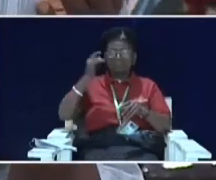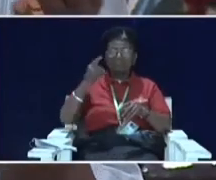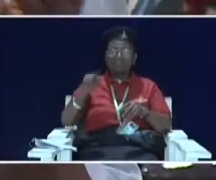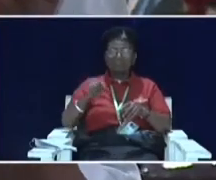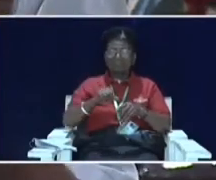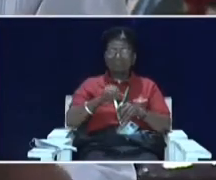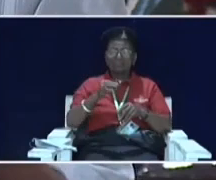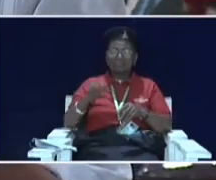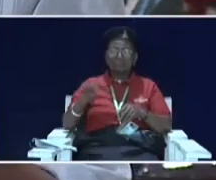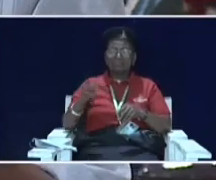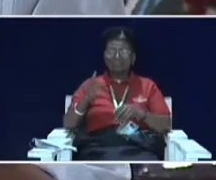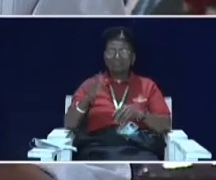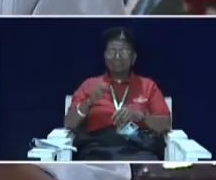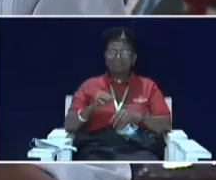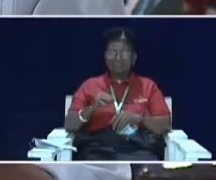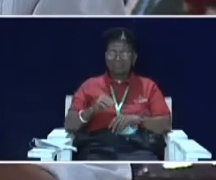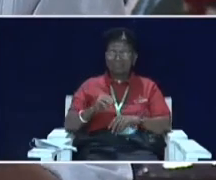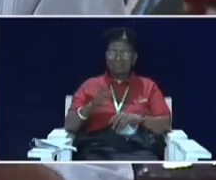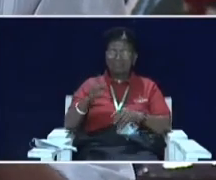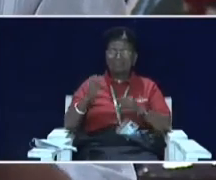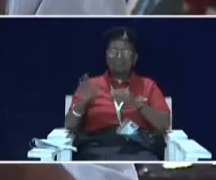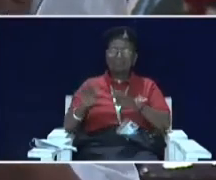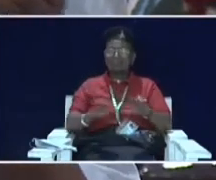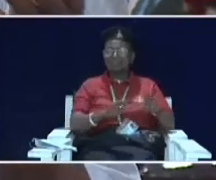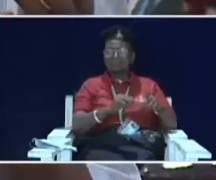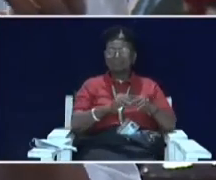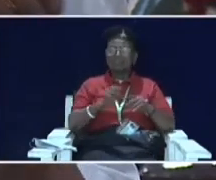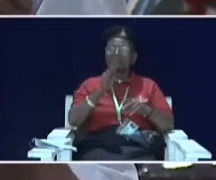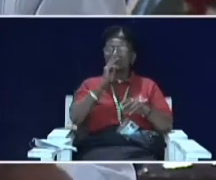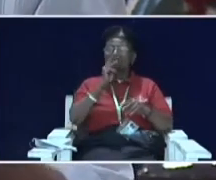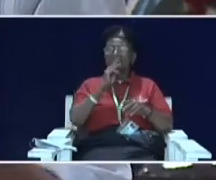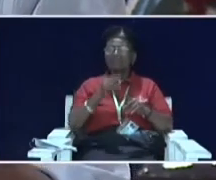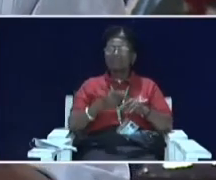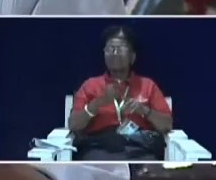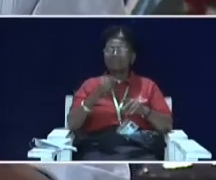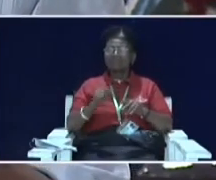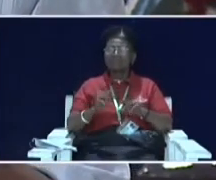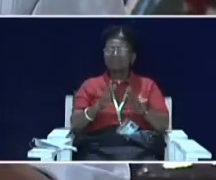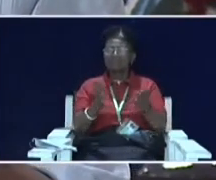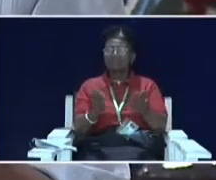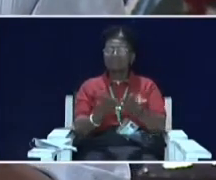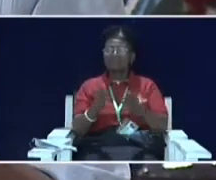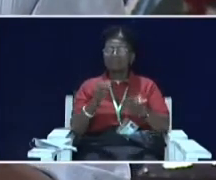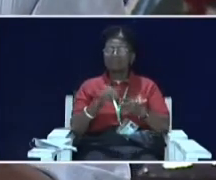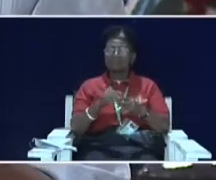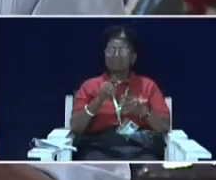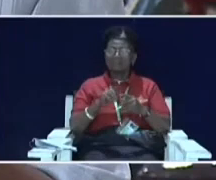and from the water into the basin, and from the basin into her hands.